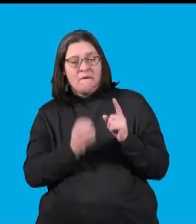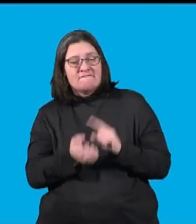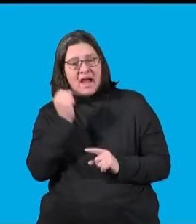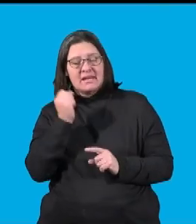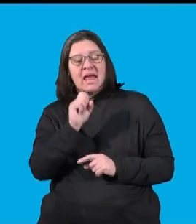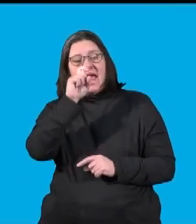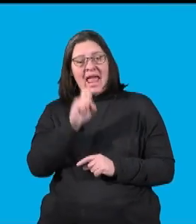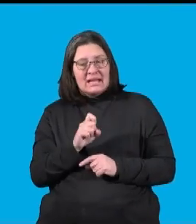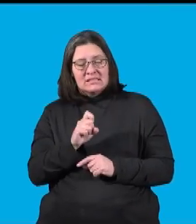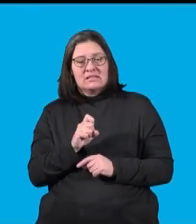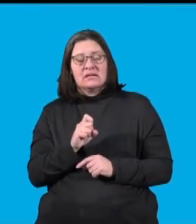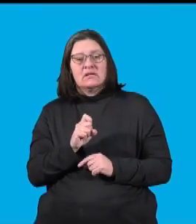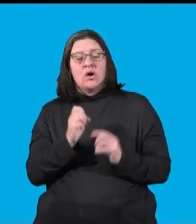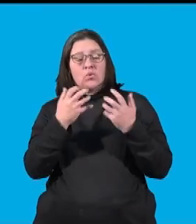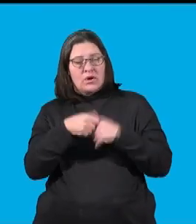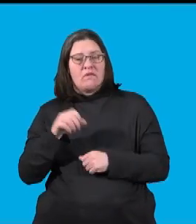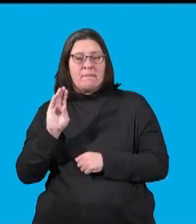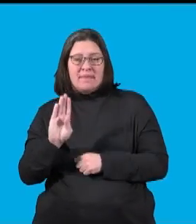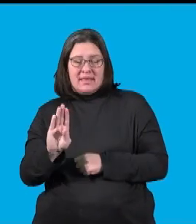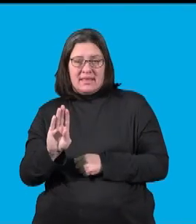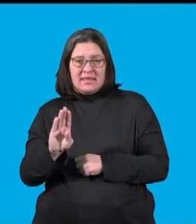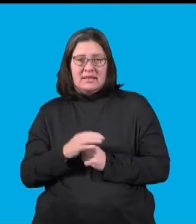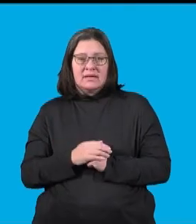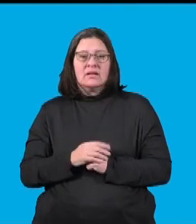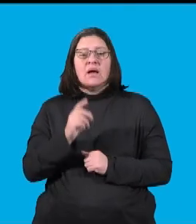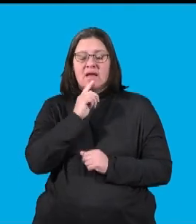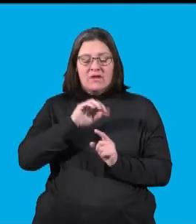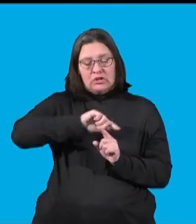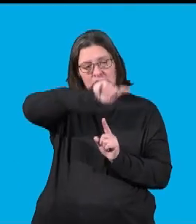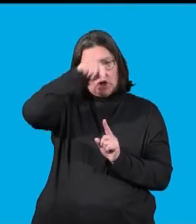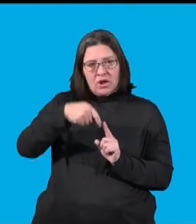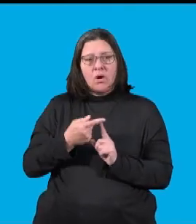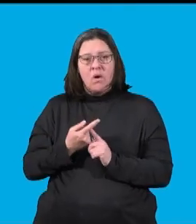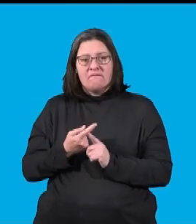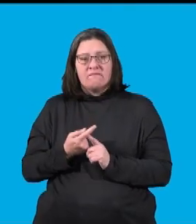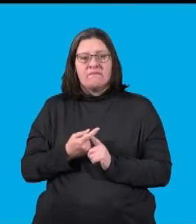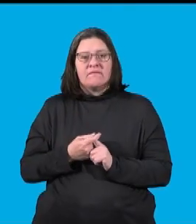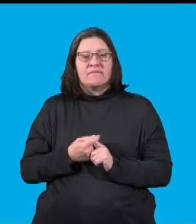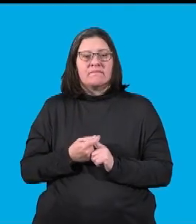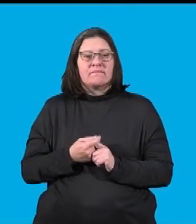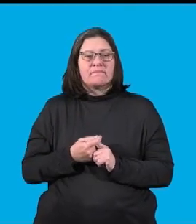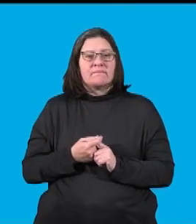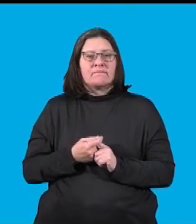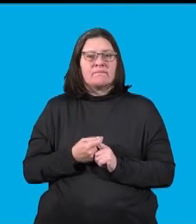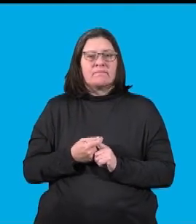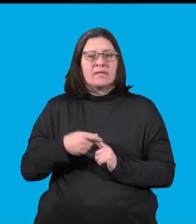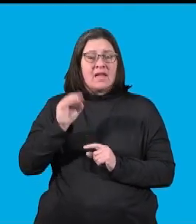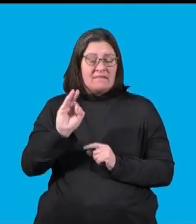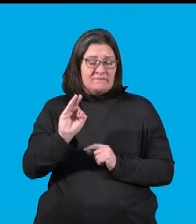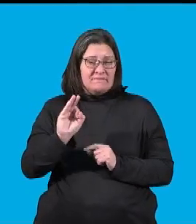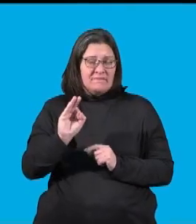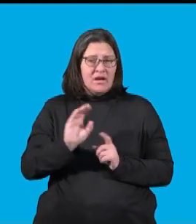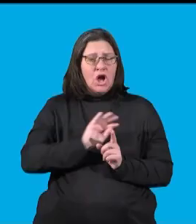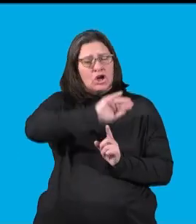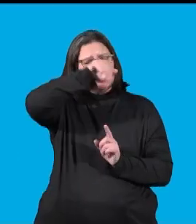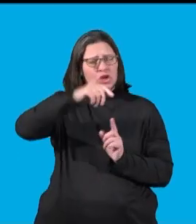We now need to find the x-coordinate of B, which is the turning point of F. So now you start thinking, when we start